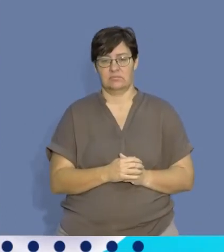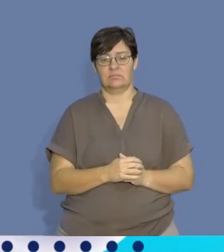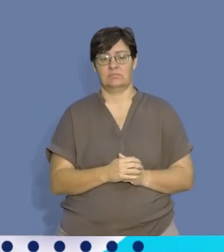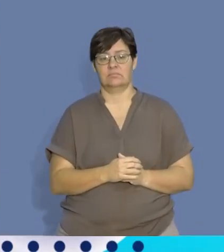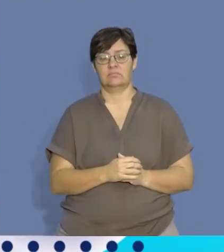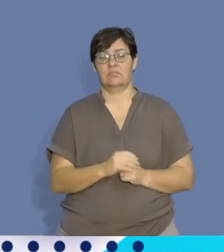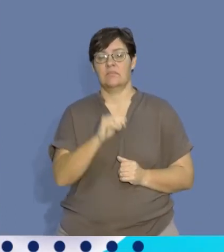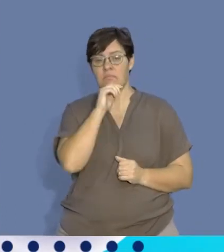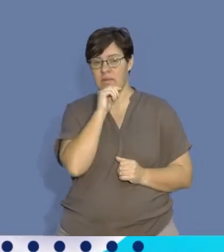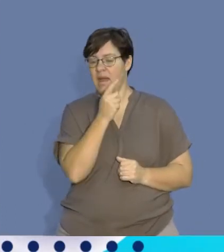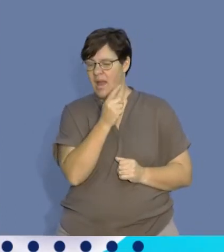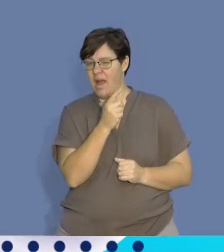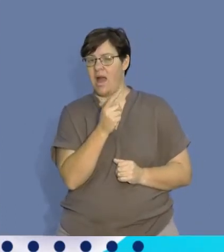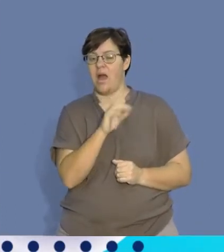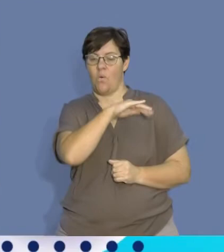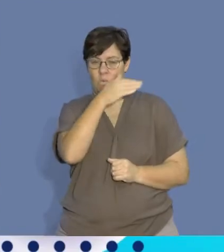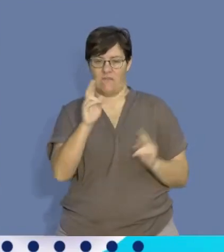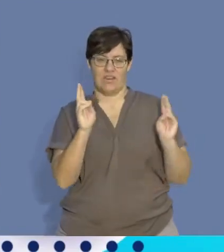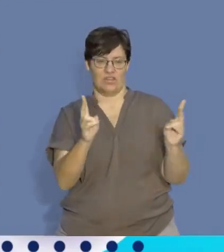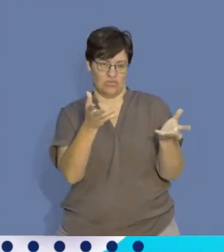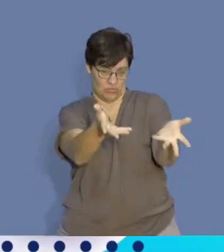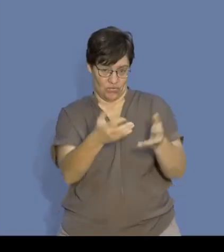has a wave nature, okay?